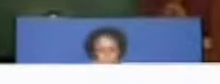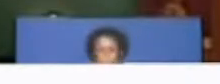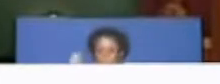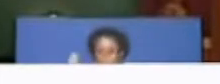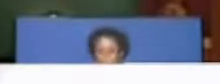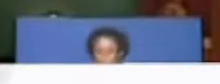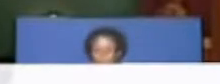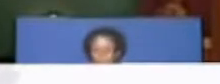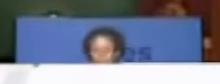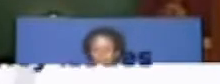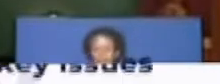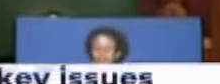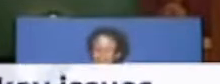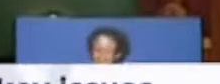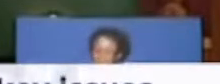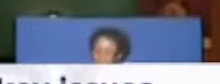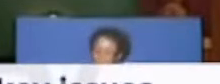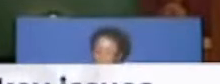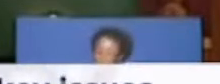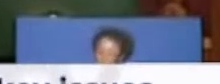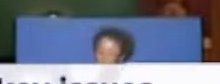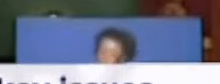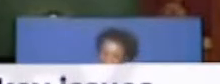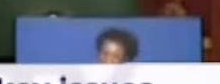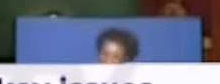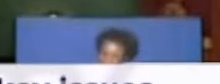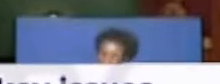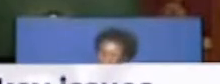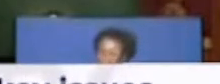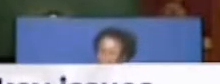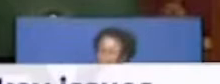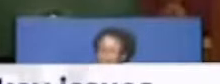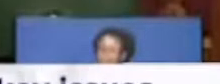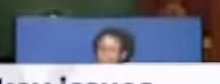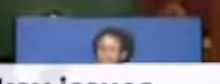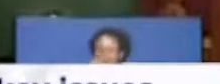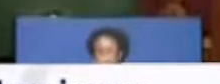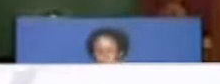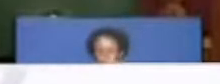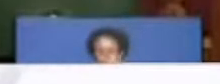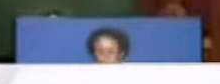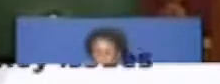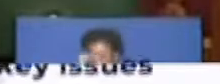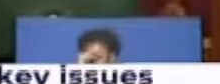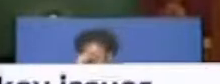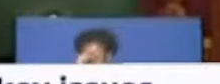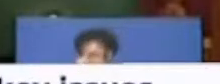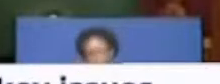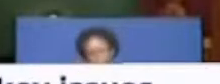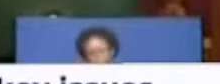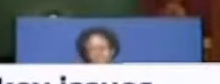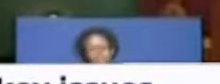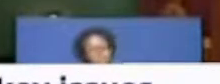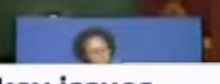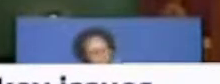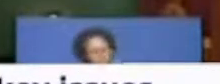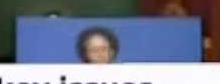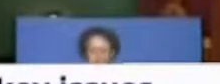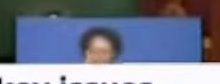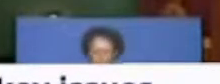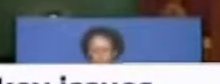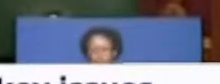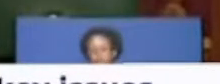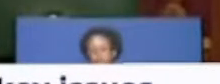stress period, the national and county governments demonstrated their true leadership. Nothing demonstrates